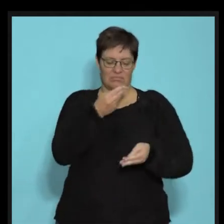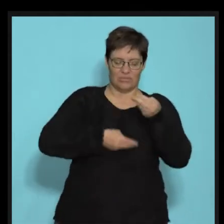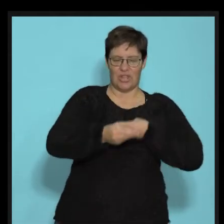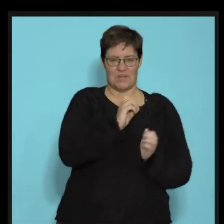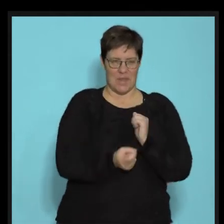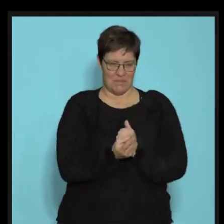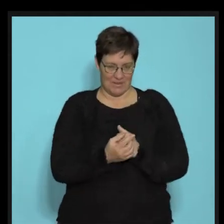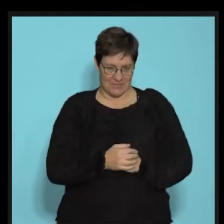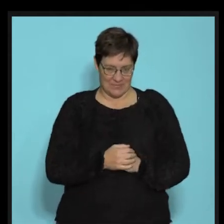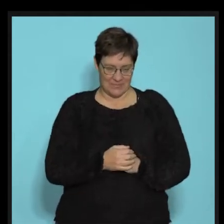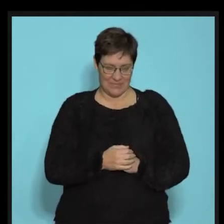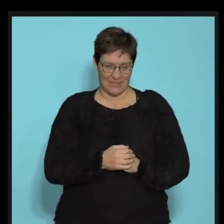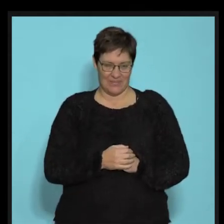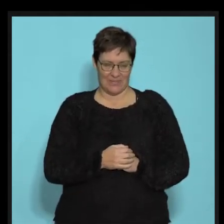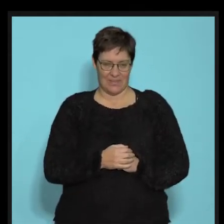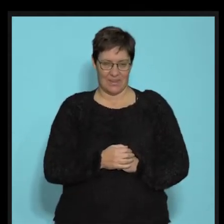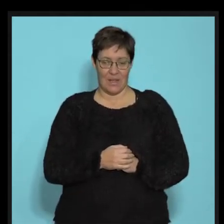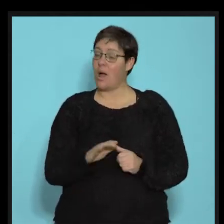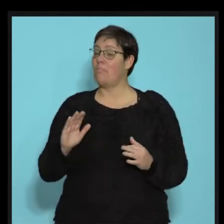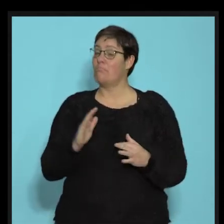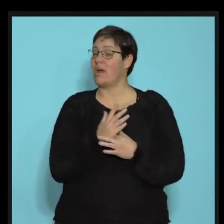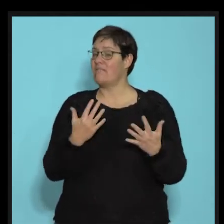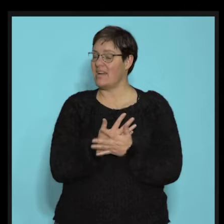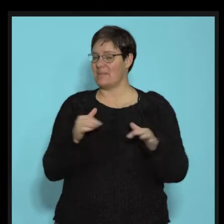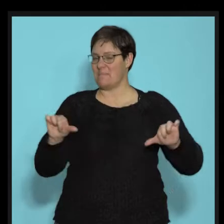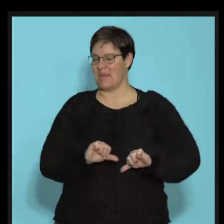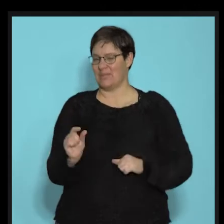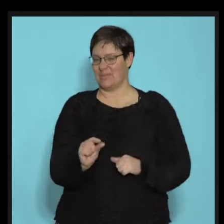exchange. Okay, guys, we're going to take a quick break and we'll be right back.